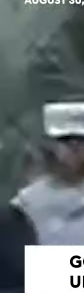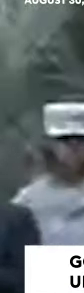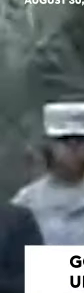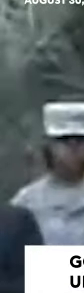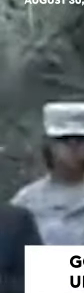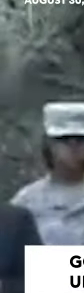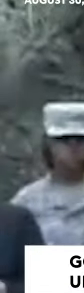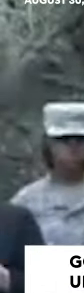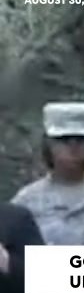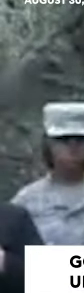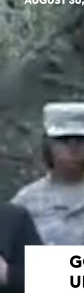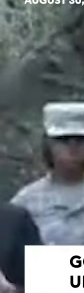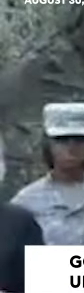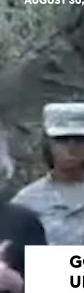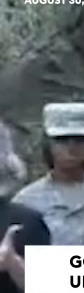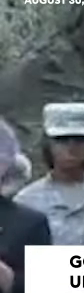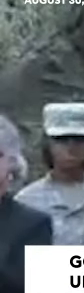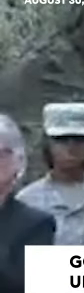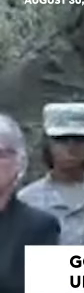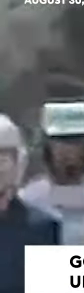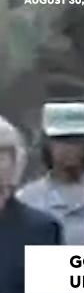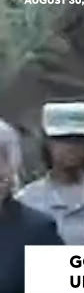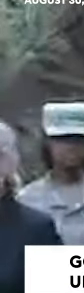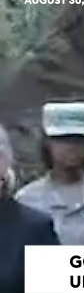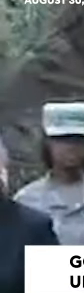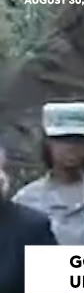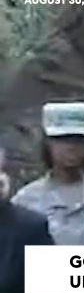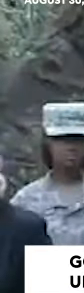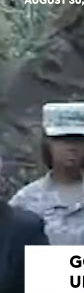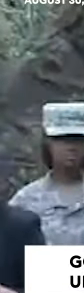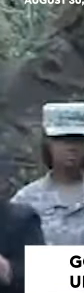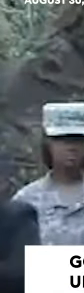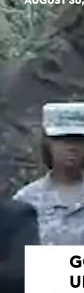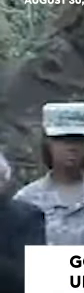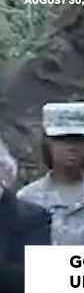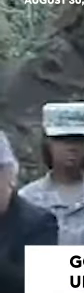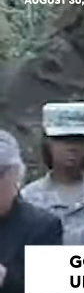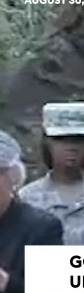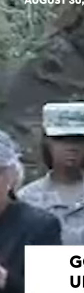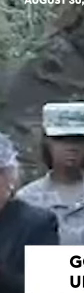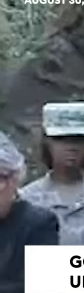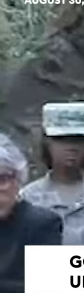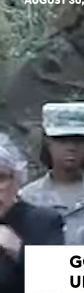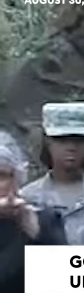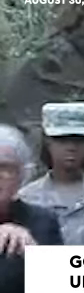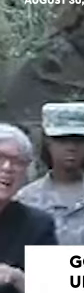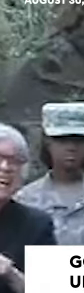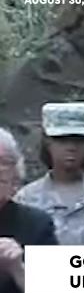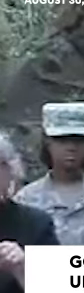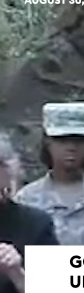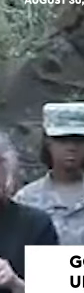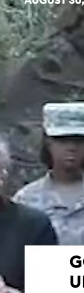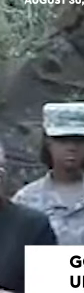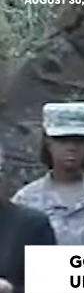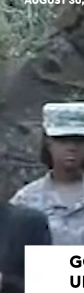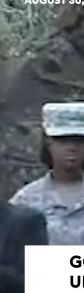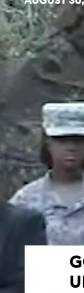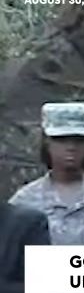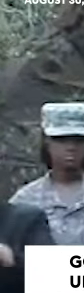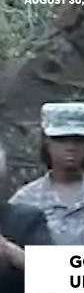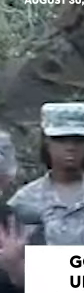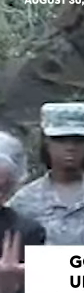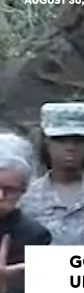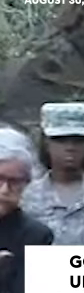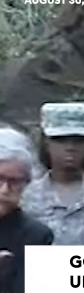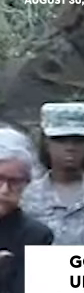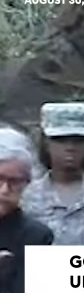can't hide from the storm surge like in your house. Like if it comes and it's 10, 12 feet, you're gonna be in